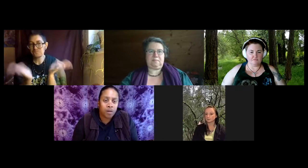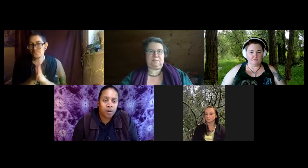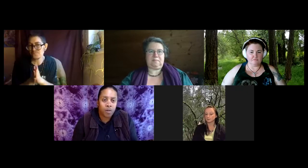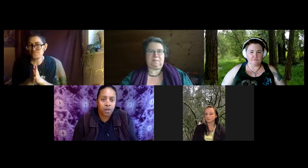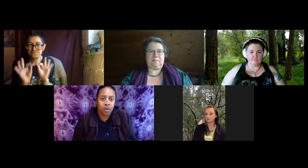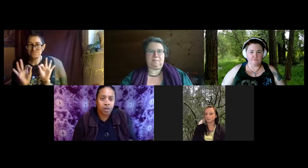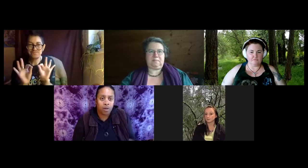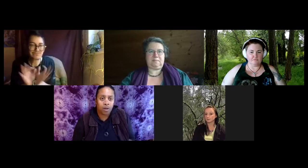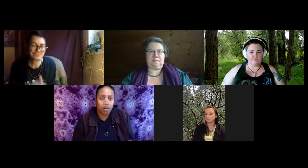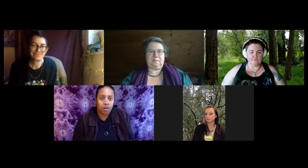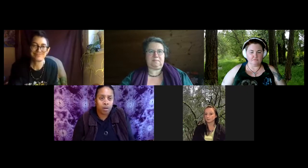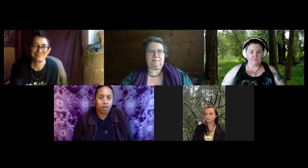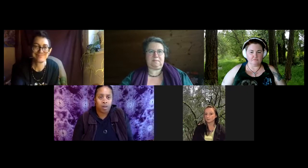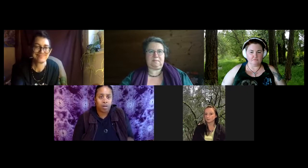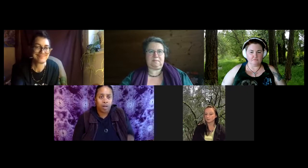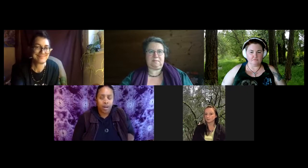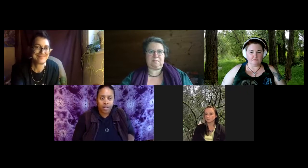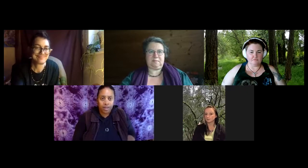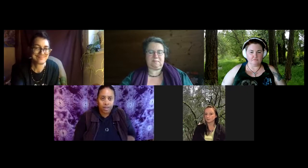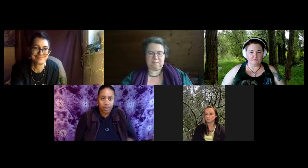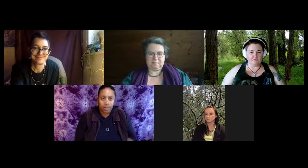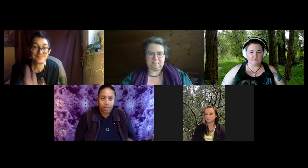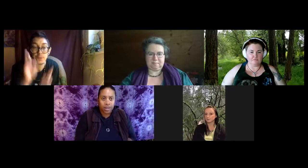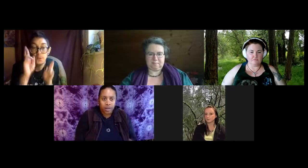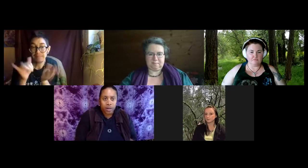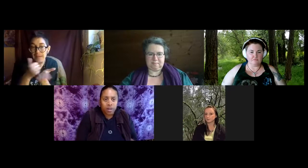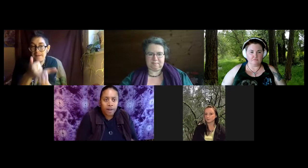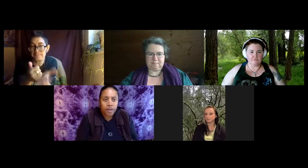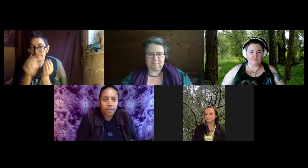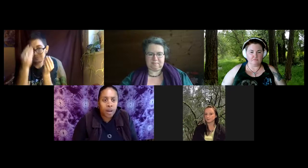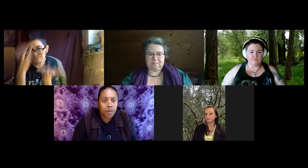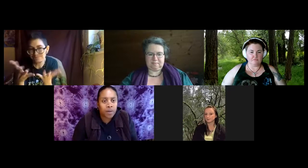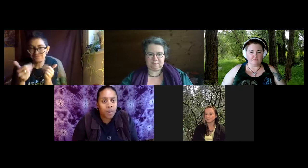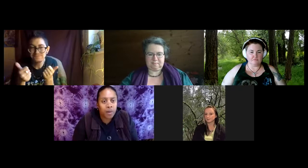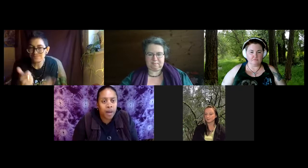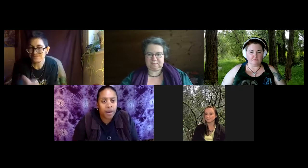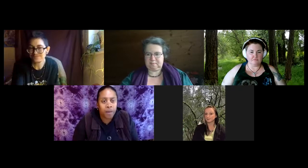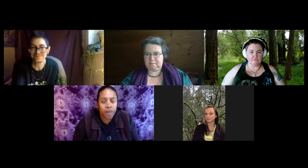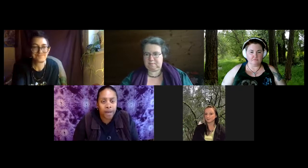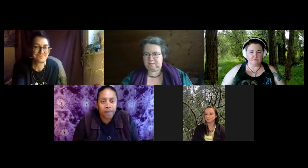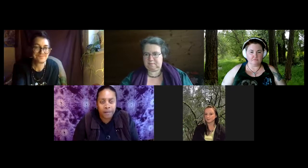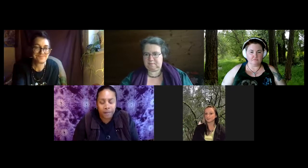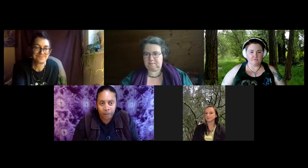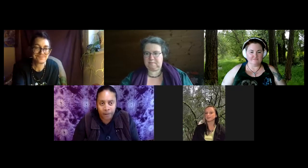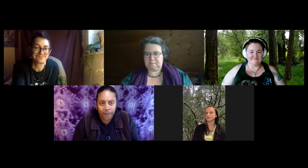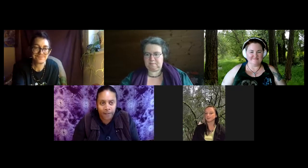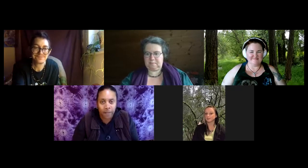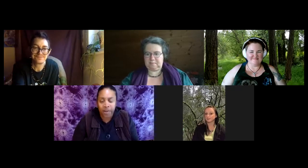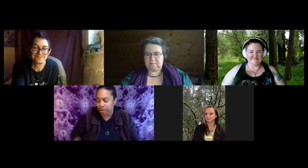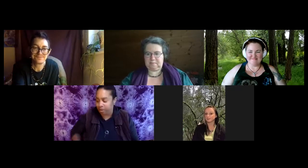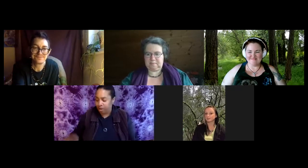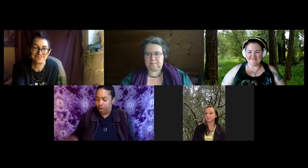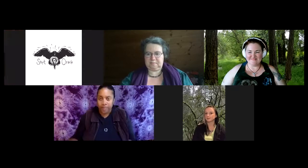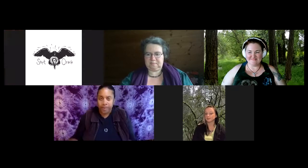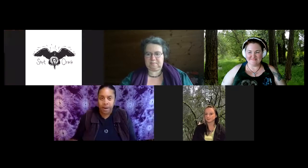you know, using your knowledge and study will definitely help you. So anyway, hope that little bit of